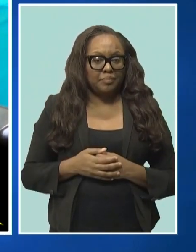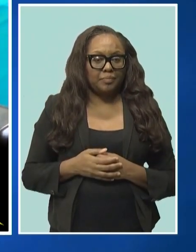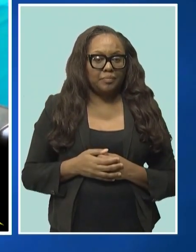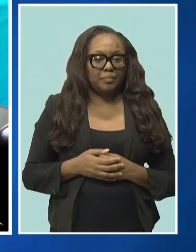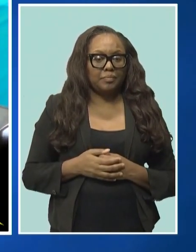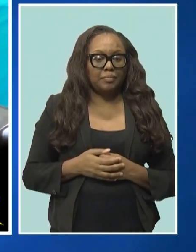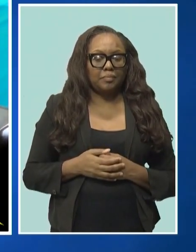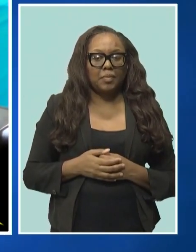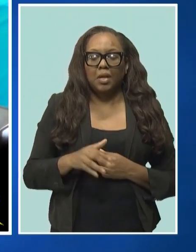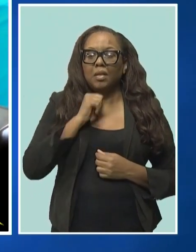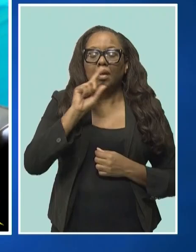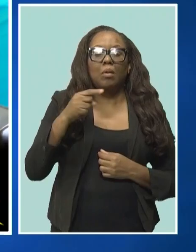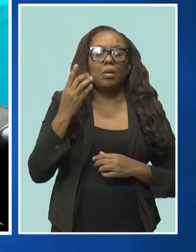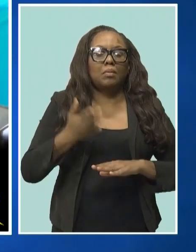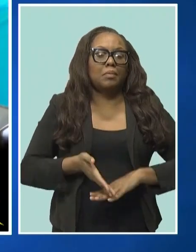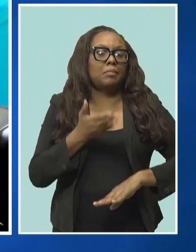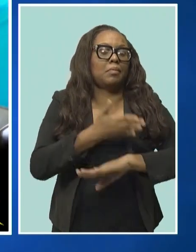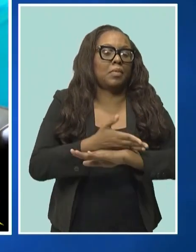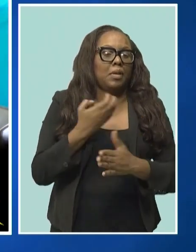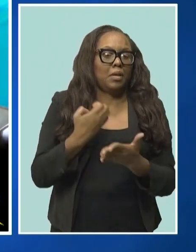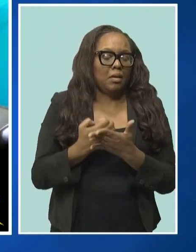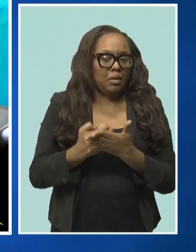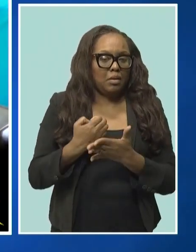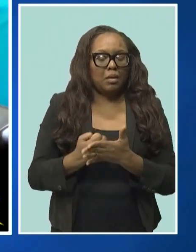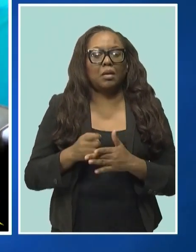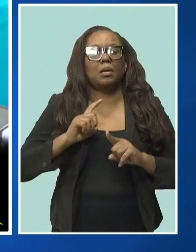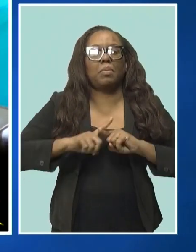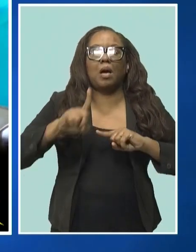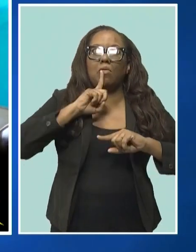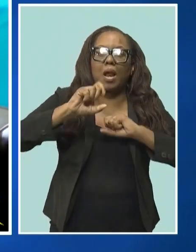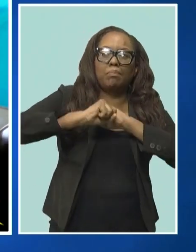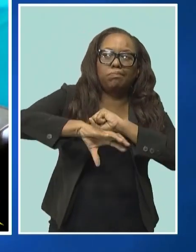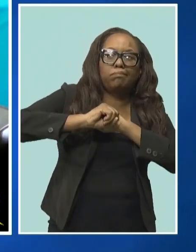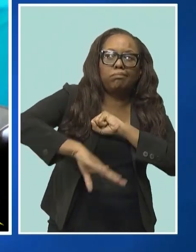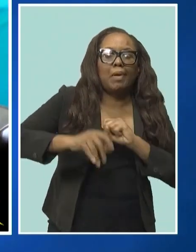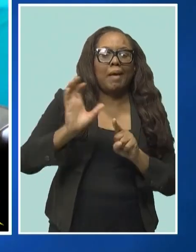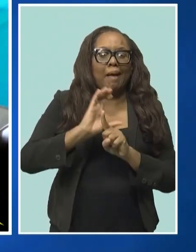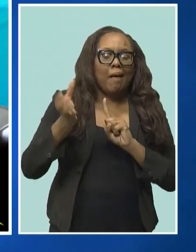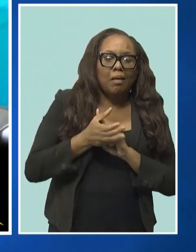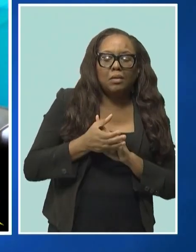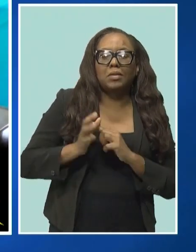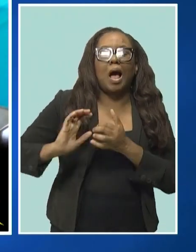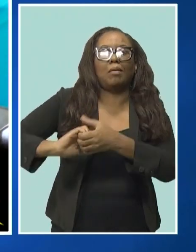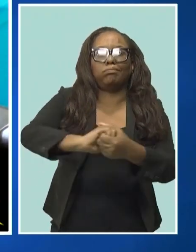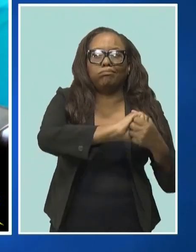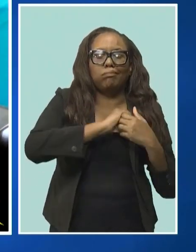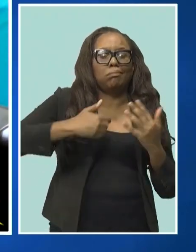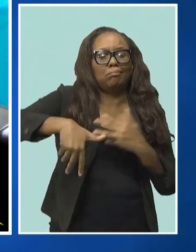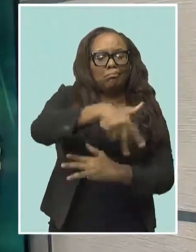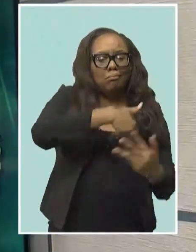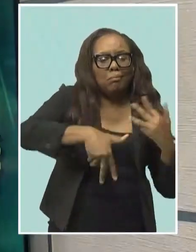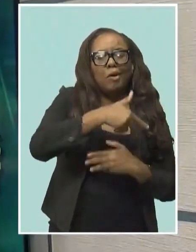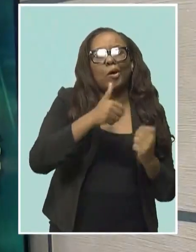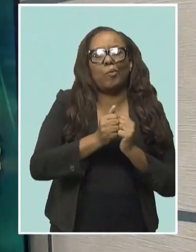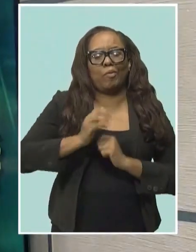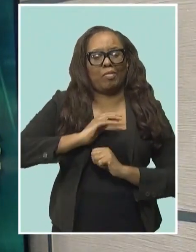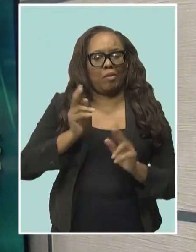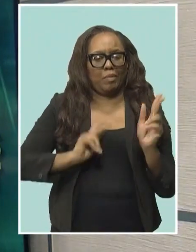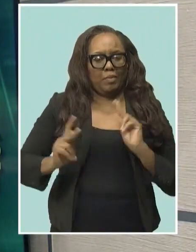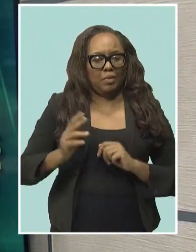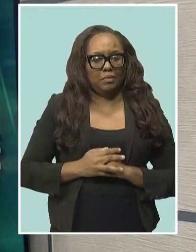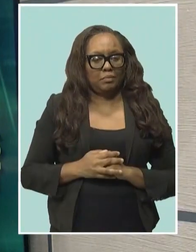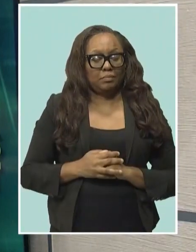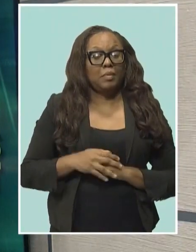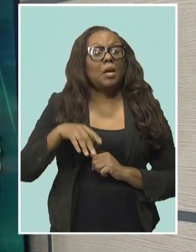to boosting our economy, but also to promoting culture and camaraderie amongst our people. Pandemonium